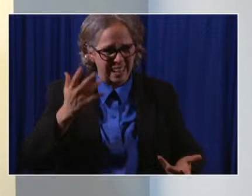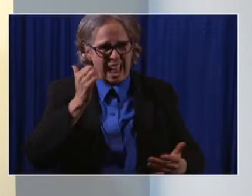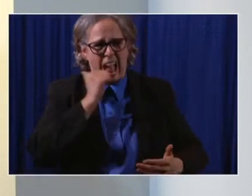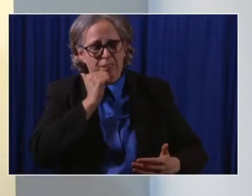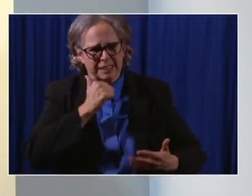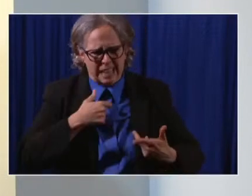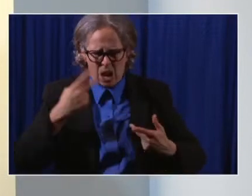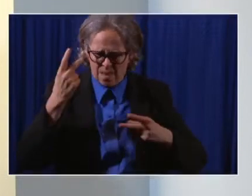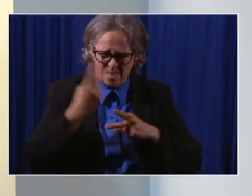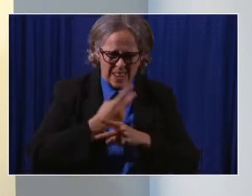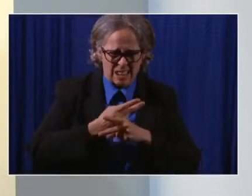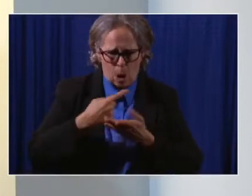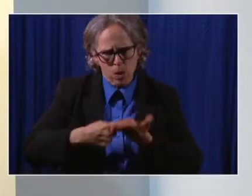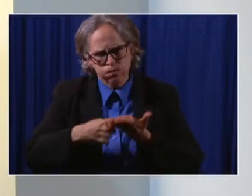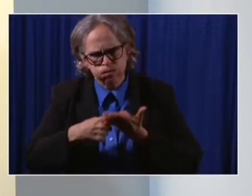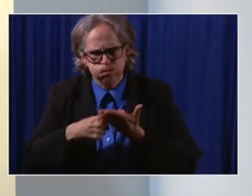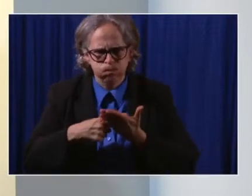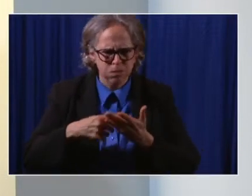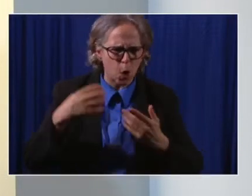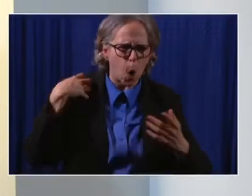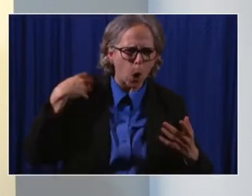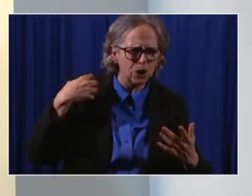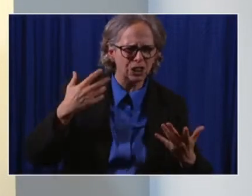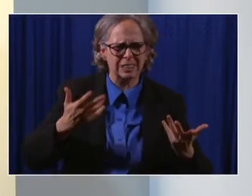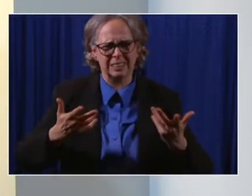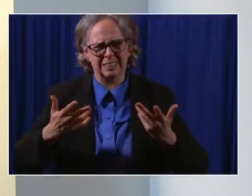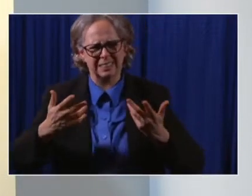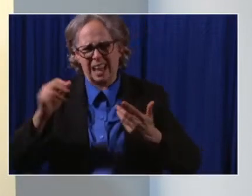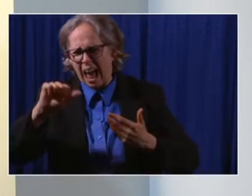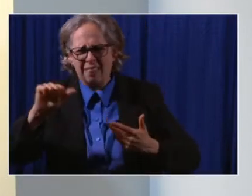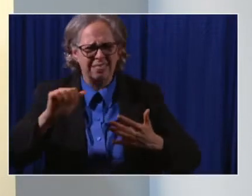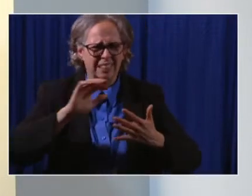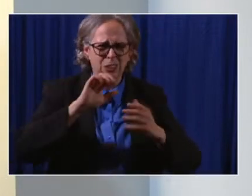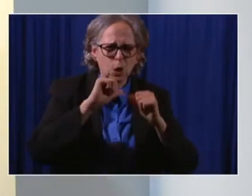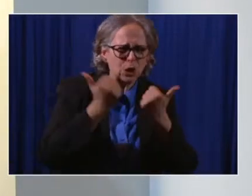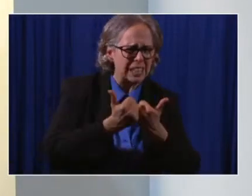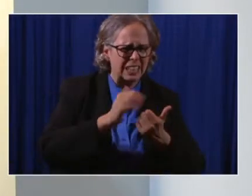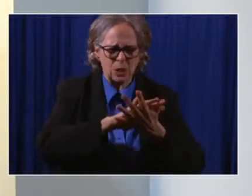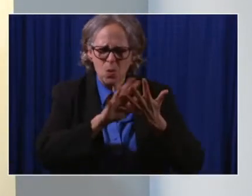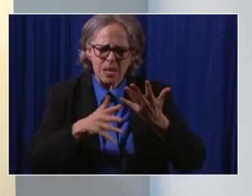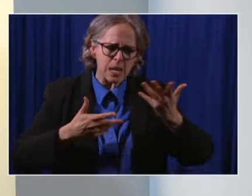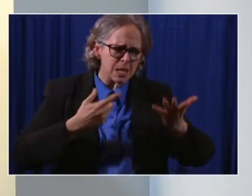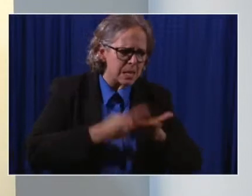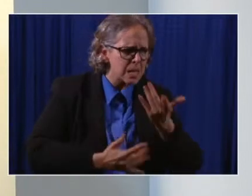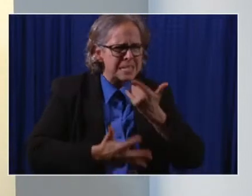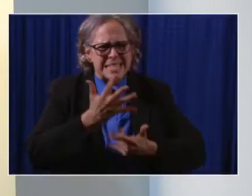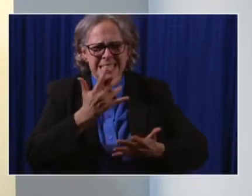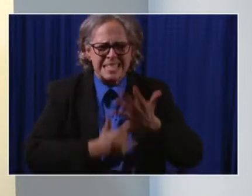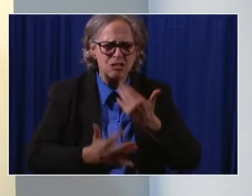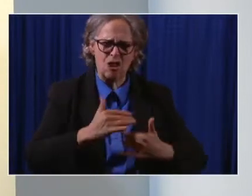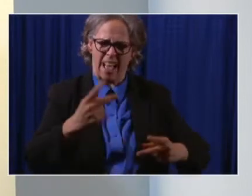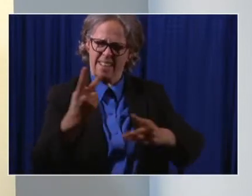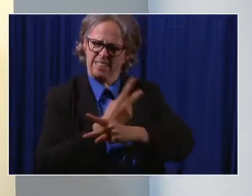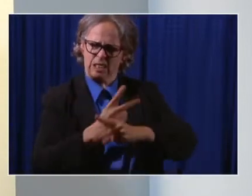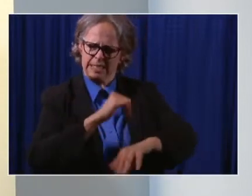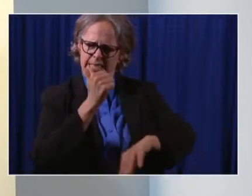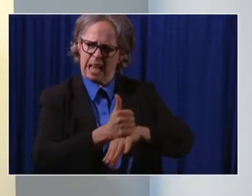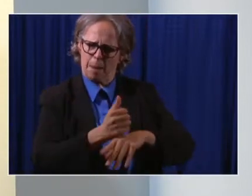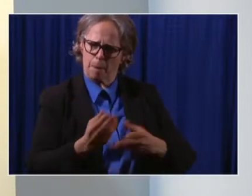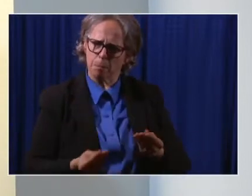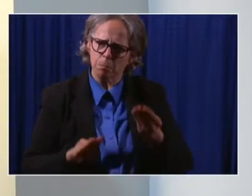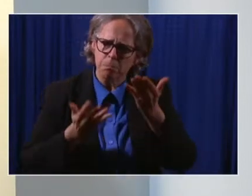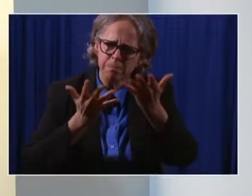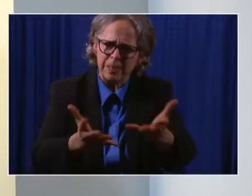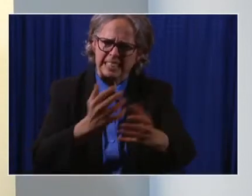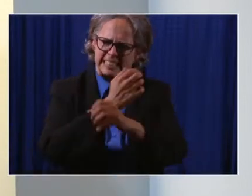Athletic Association, to make sure that we can provide as safe of an environment for those student athletes